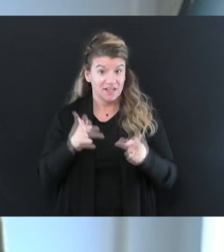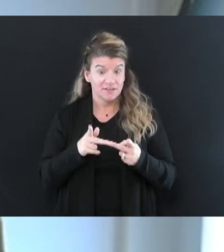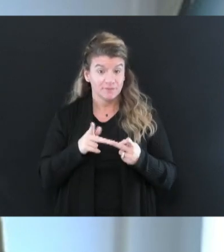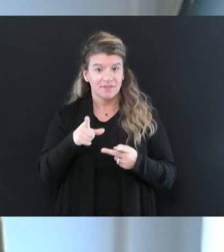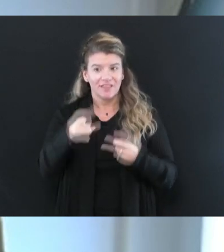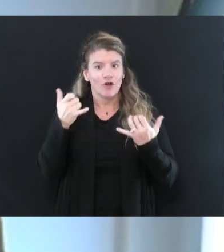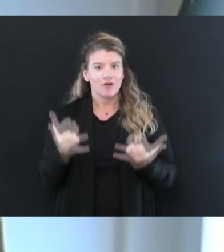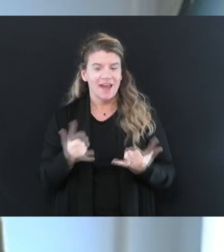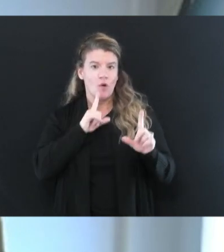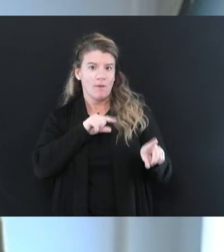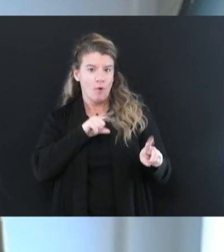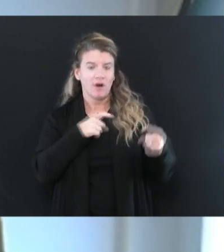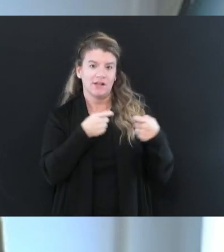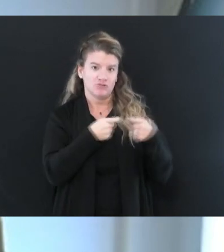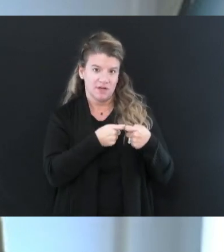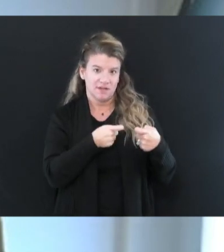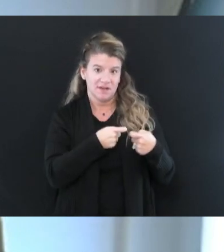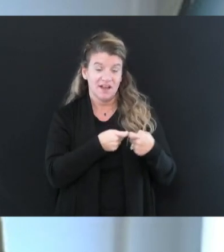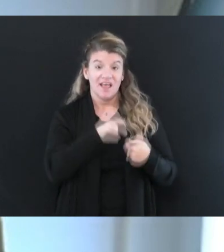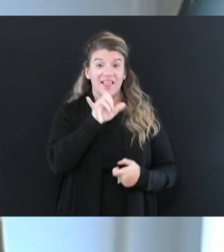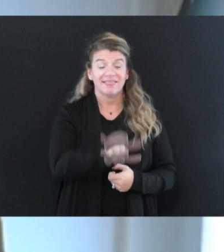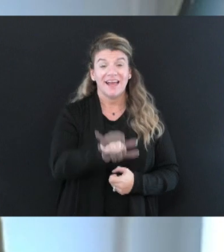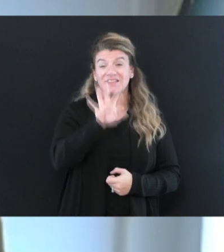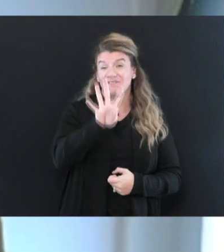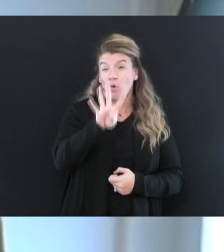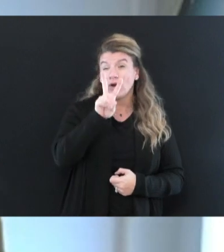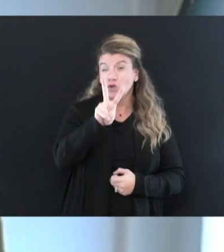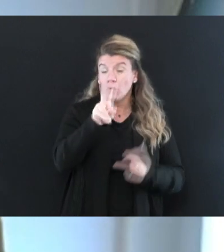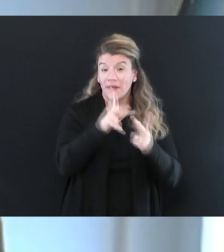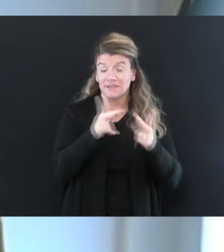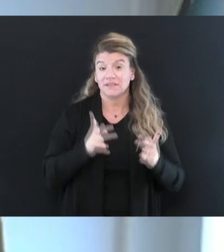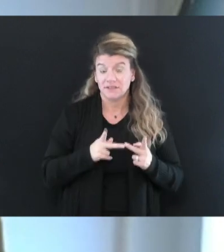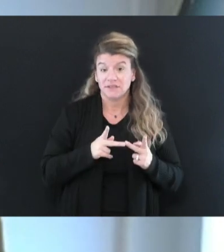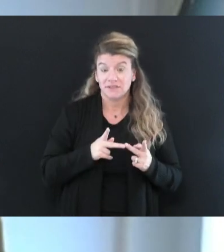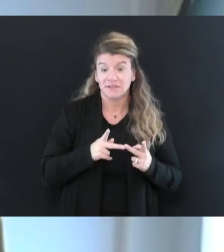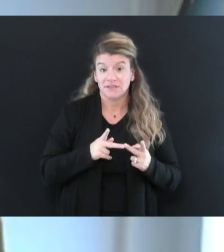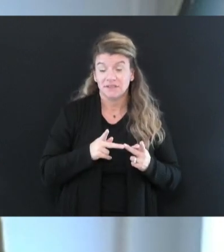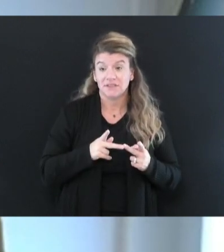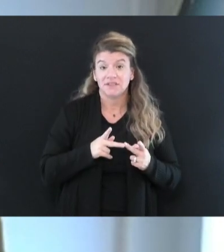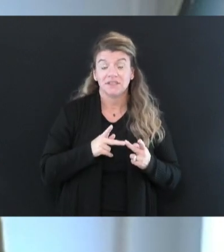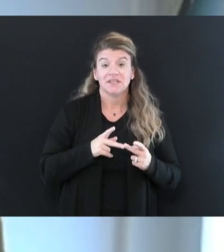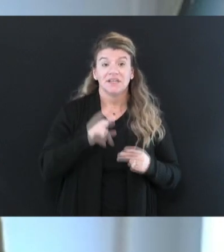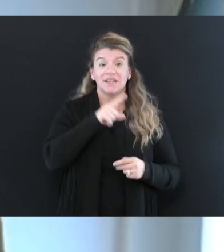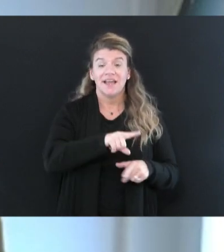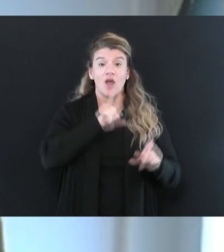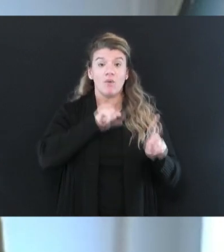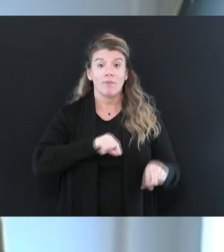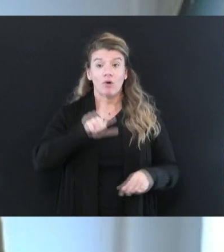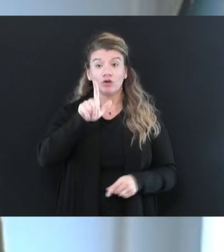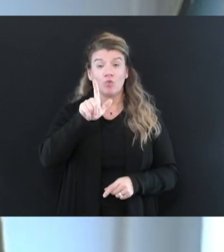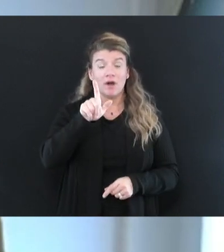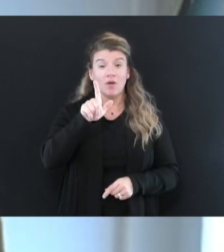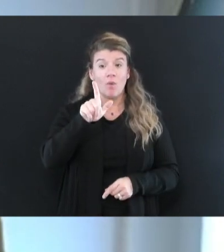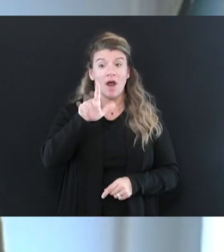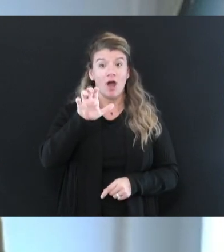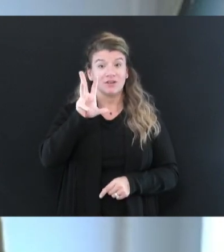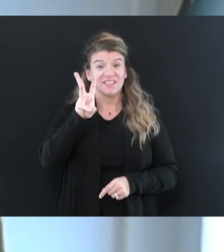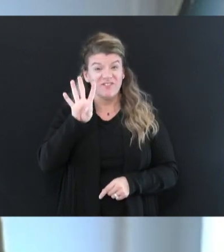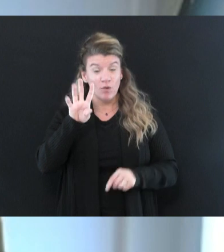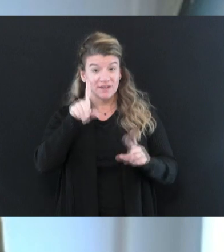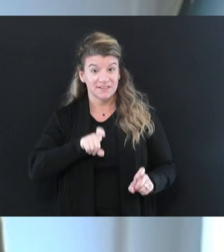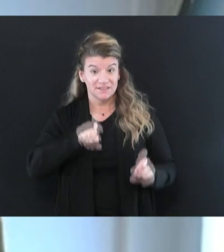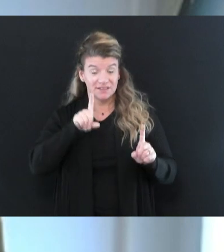now reporting electronically. That's 42 facilities. They reported 2,164